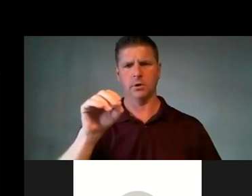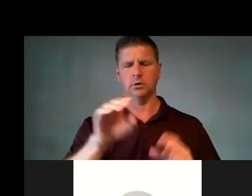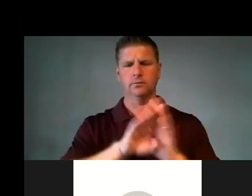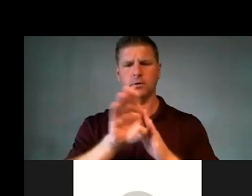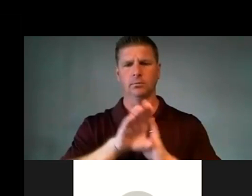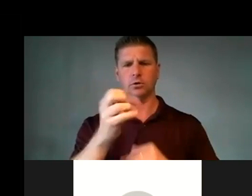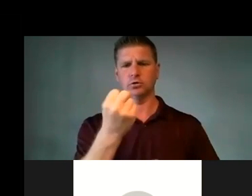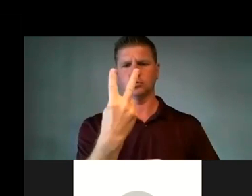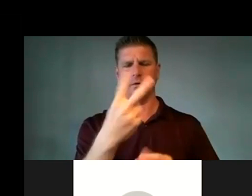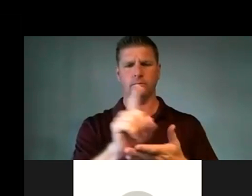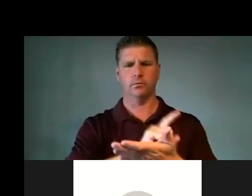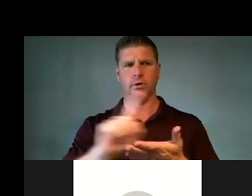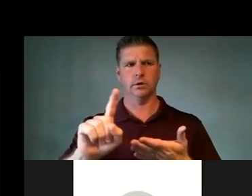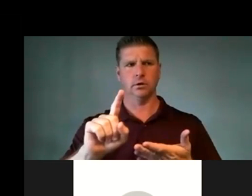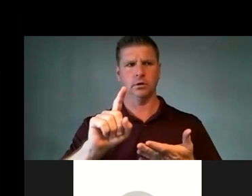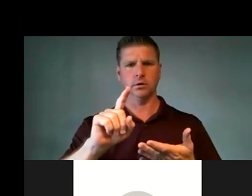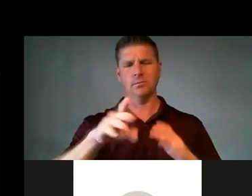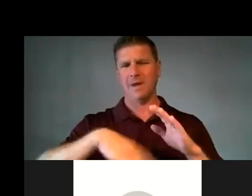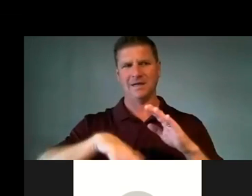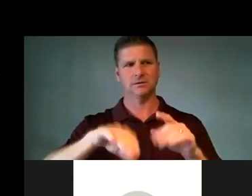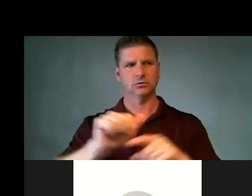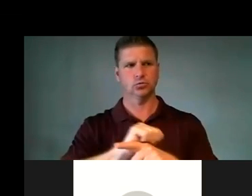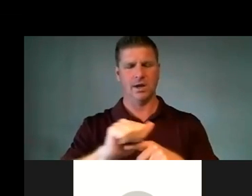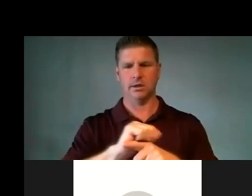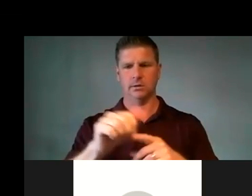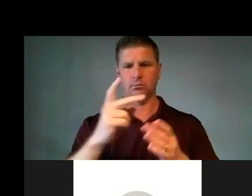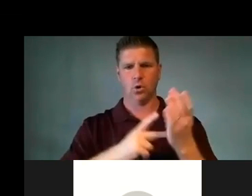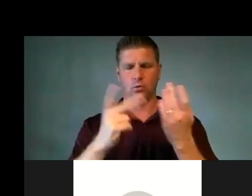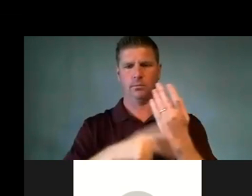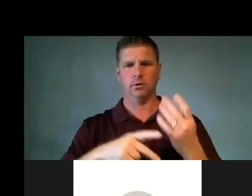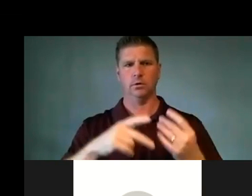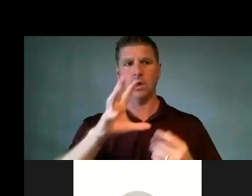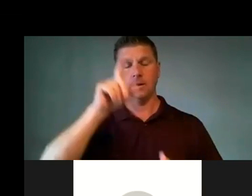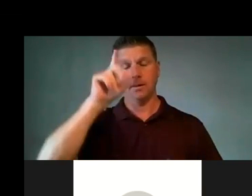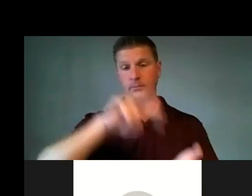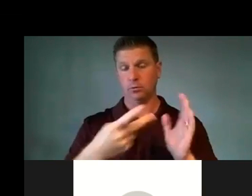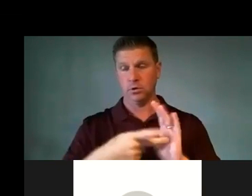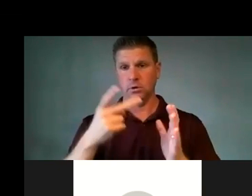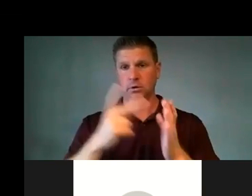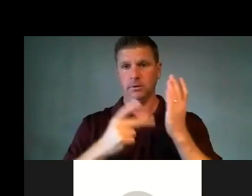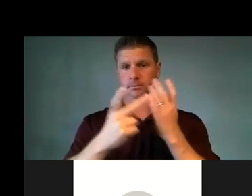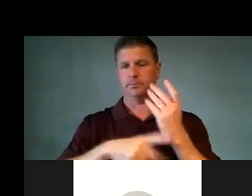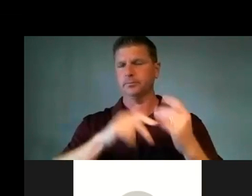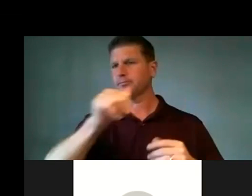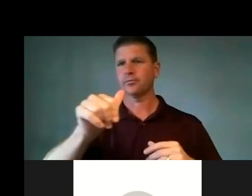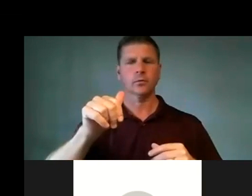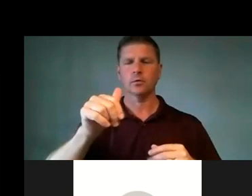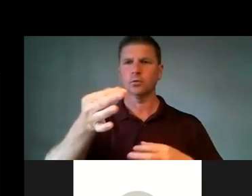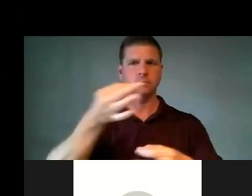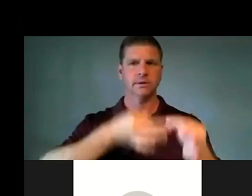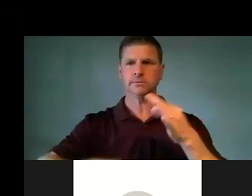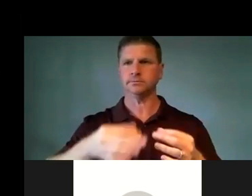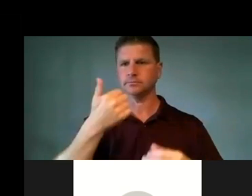a 12-week basic training program. And the purpose of the program is not to replace any